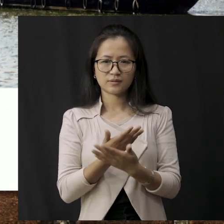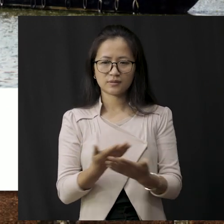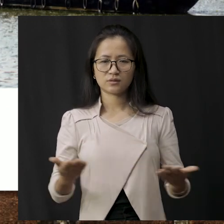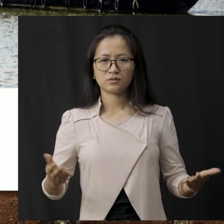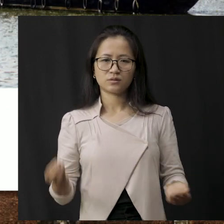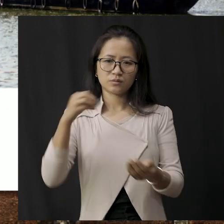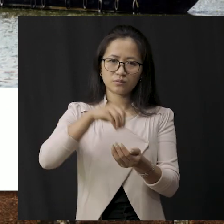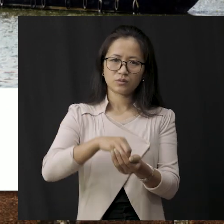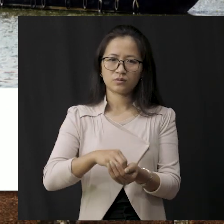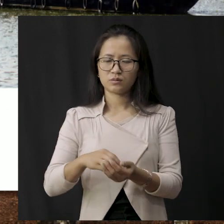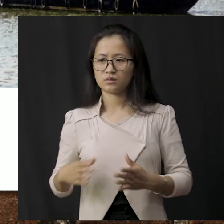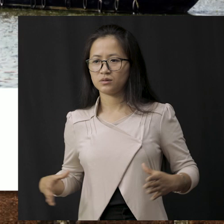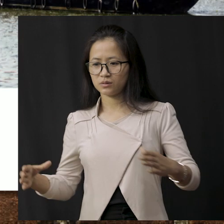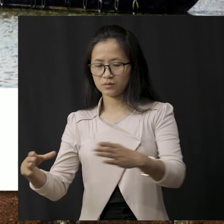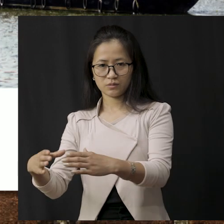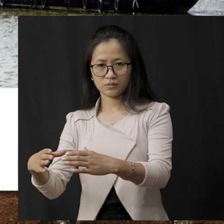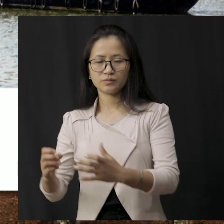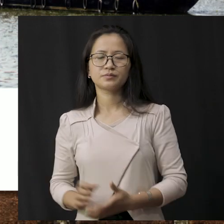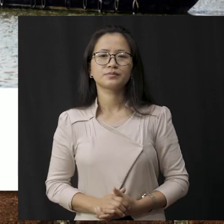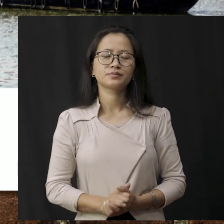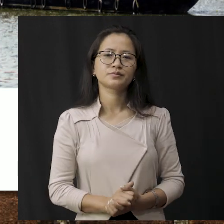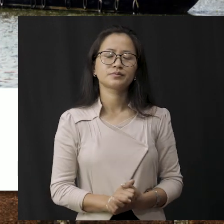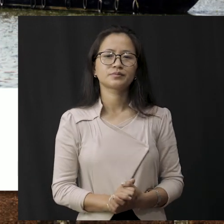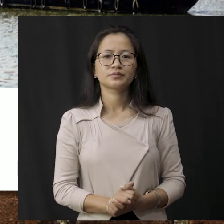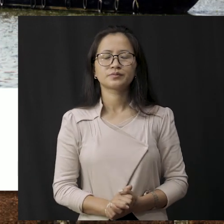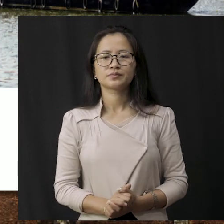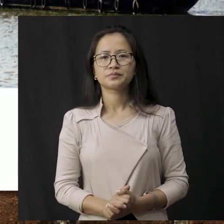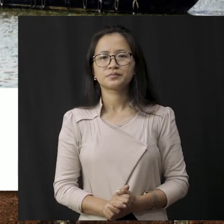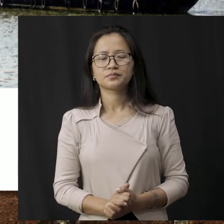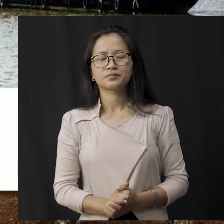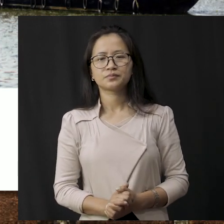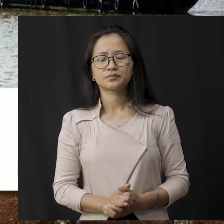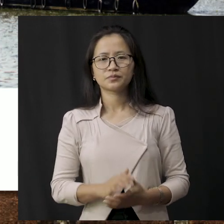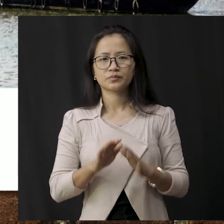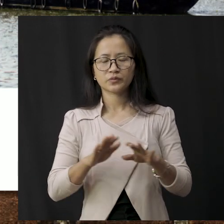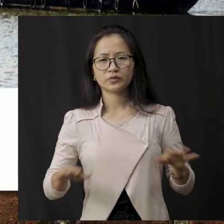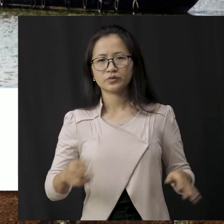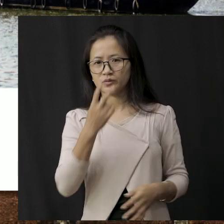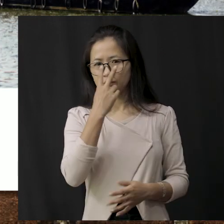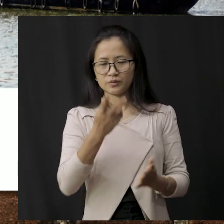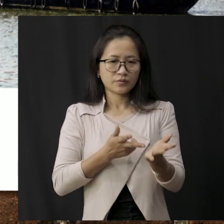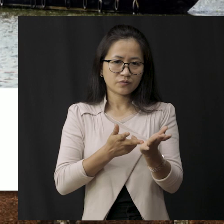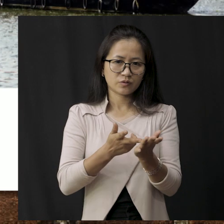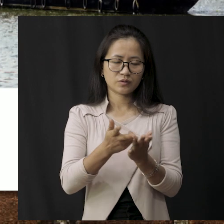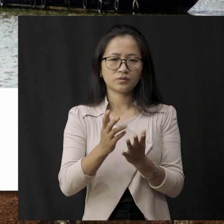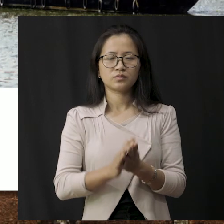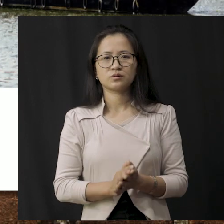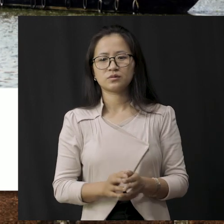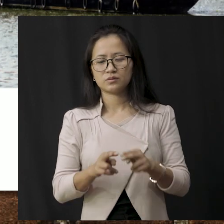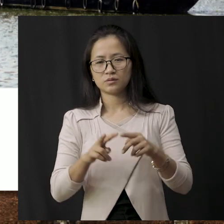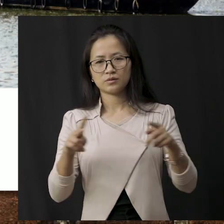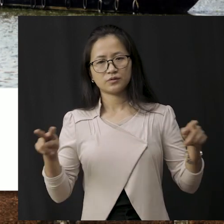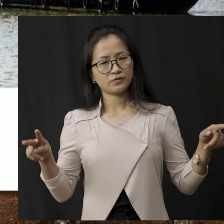we have to put in a waste bin. And students, we have also seen her village, and we have